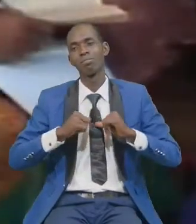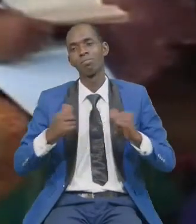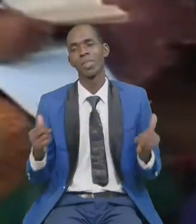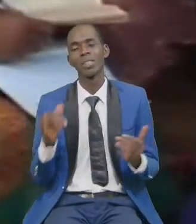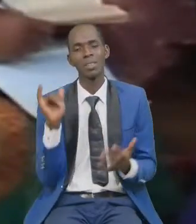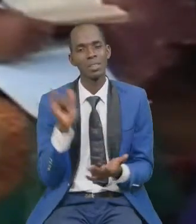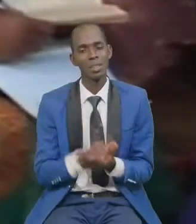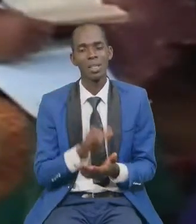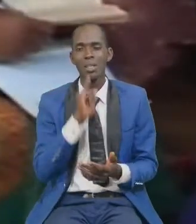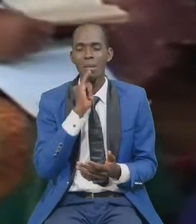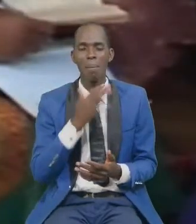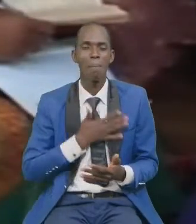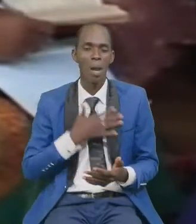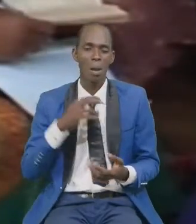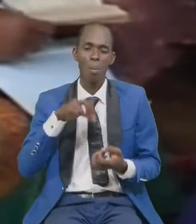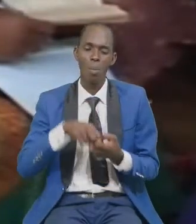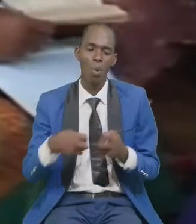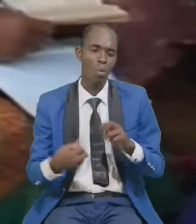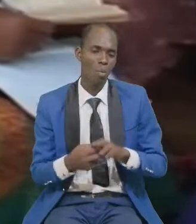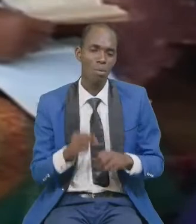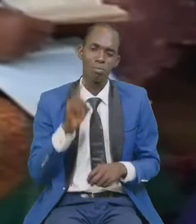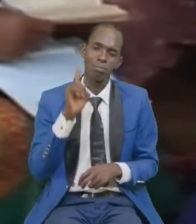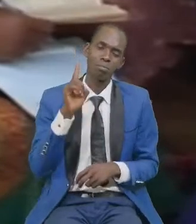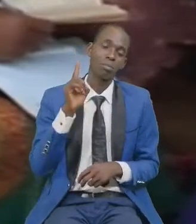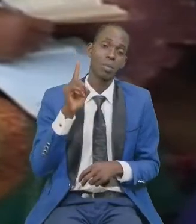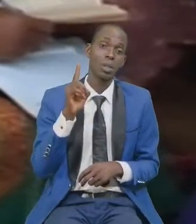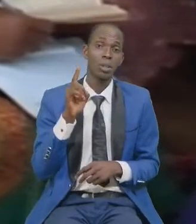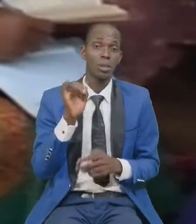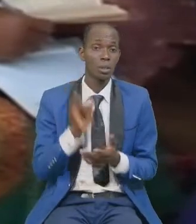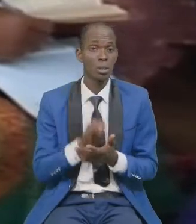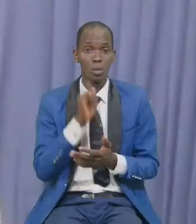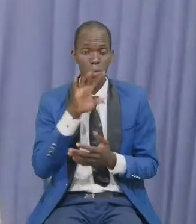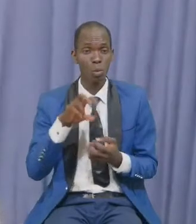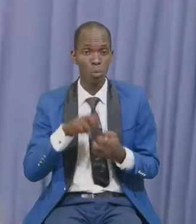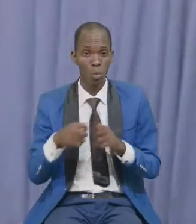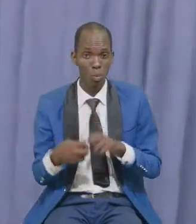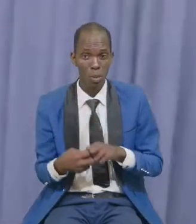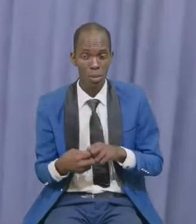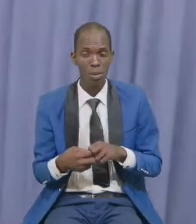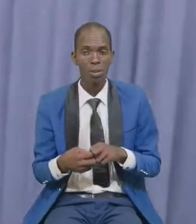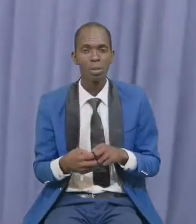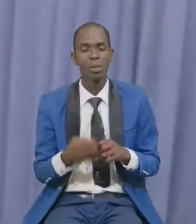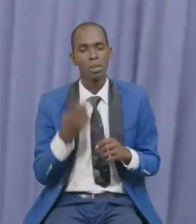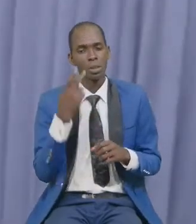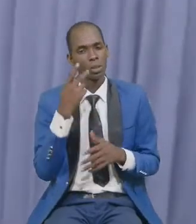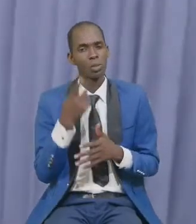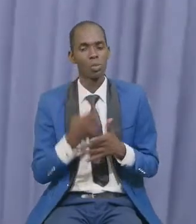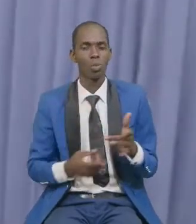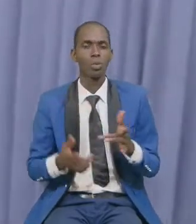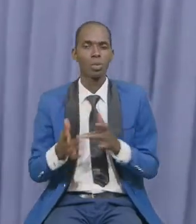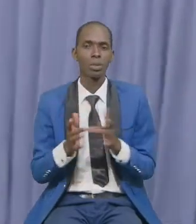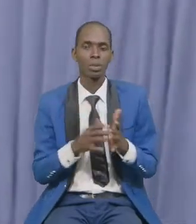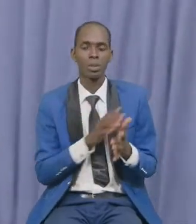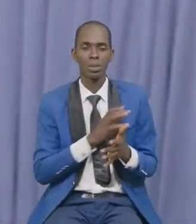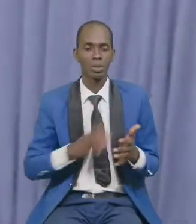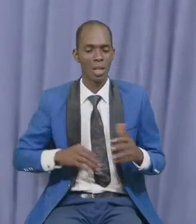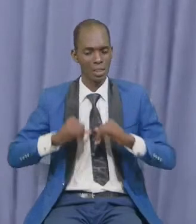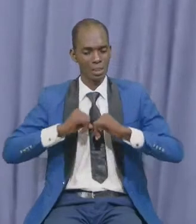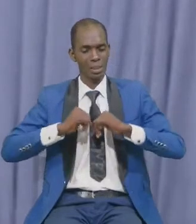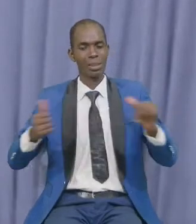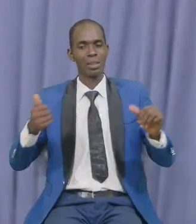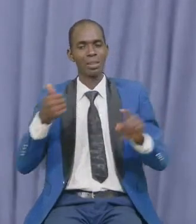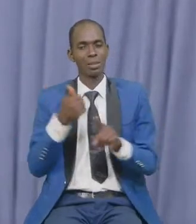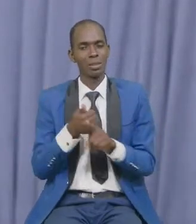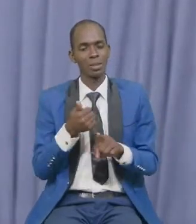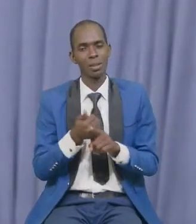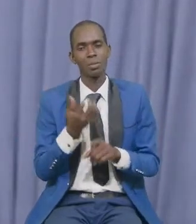my problem. Such a problem. Look at what Jesus denied himself of.